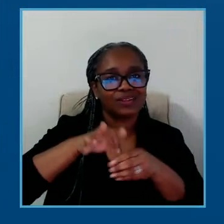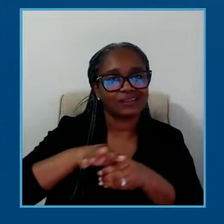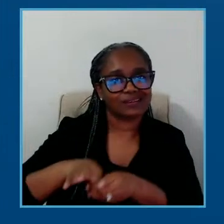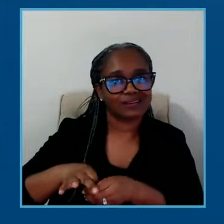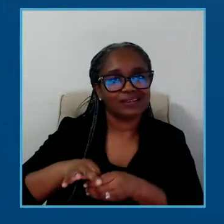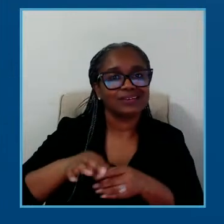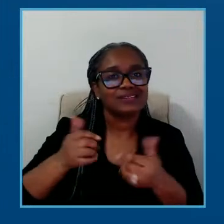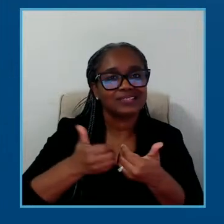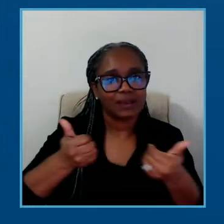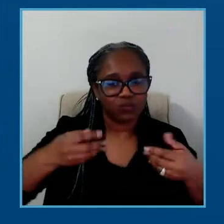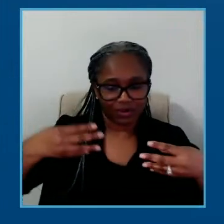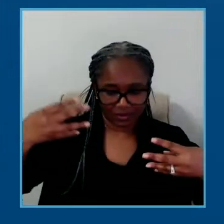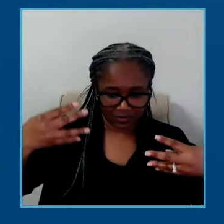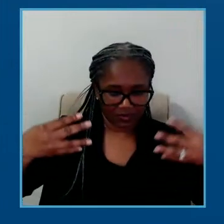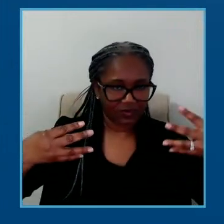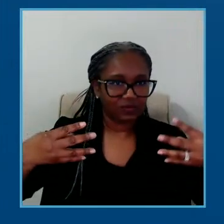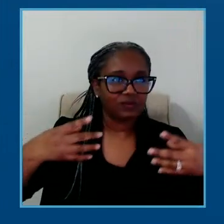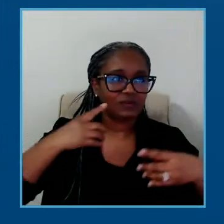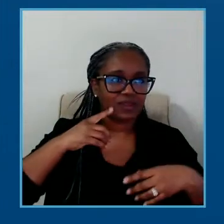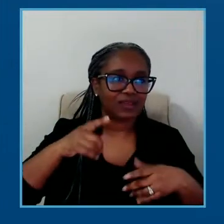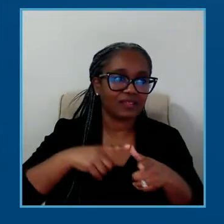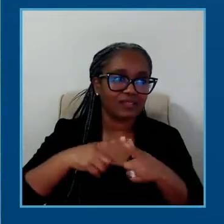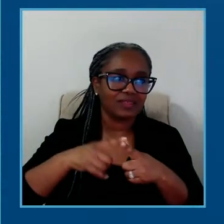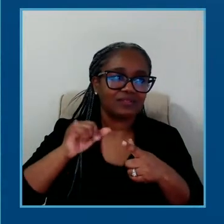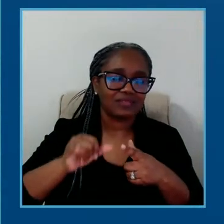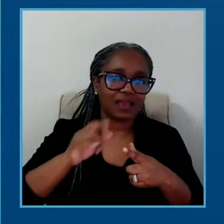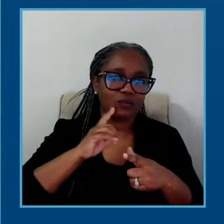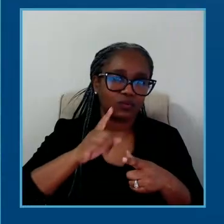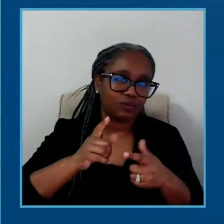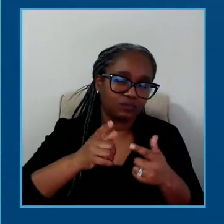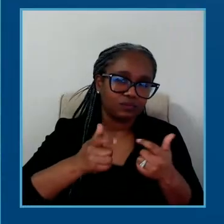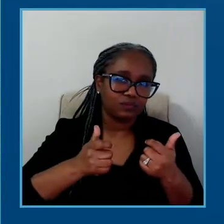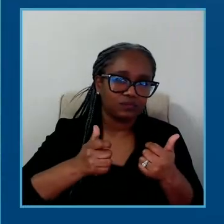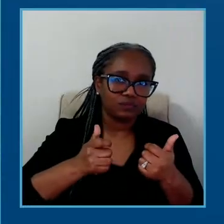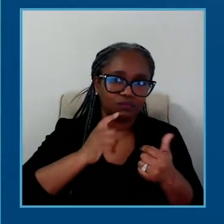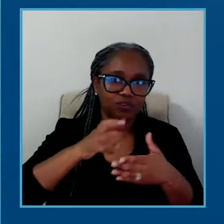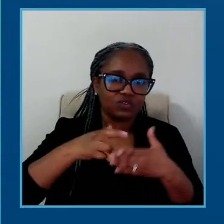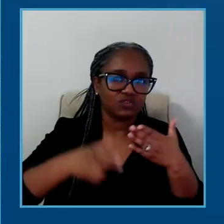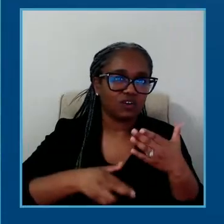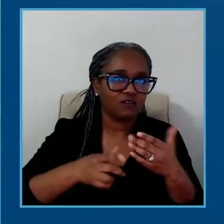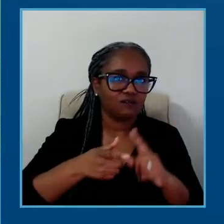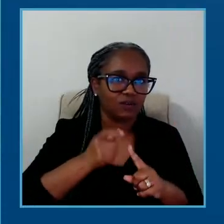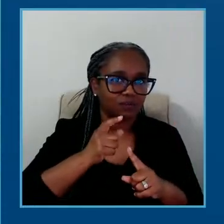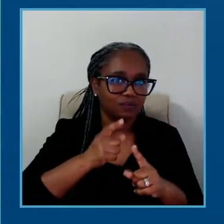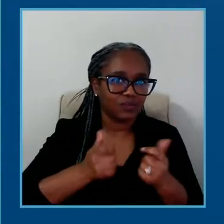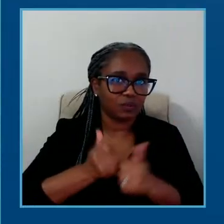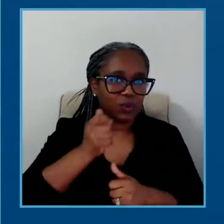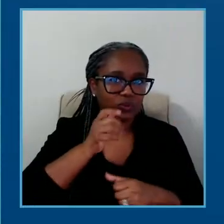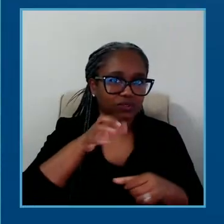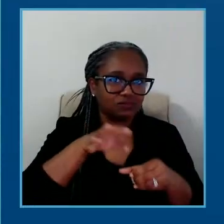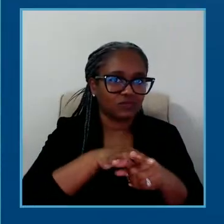cast in an election. Thank you very much, Dr. Siebold.